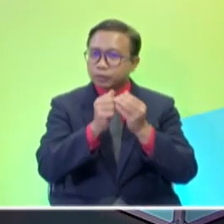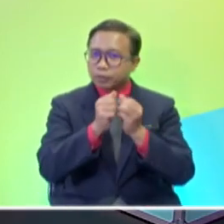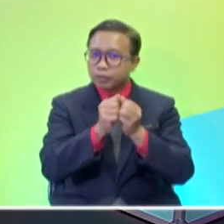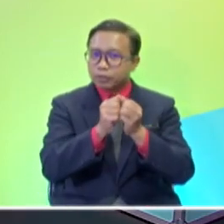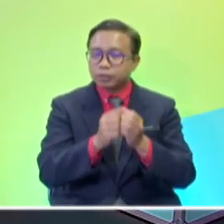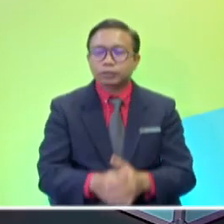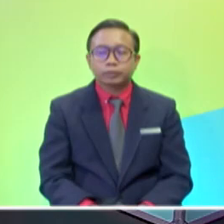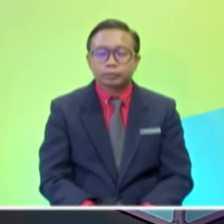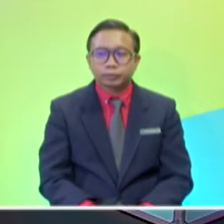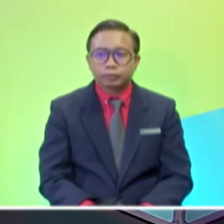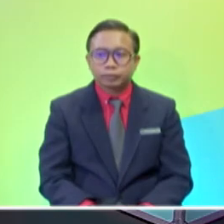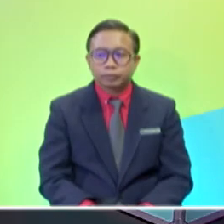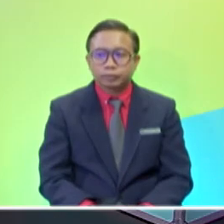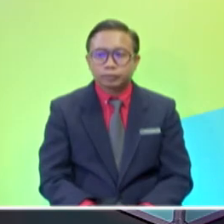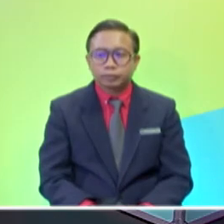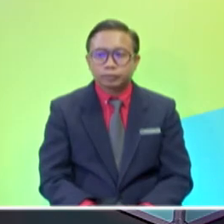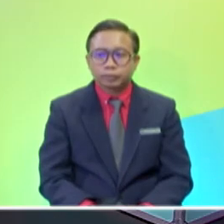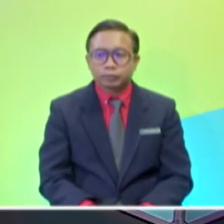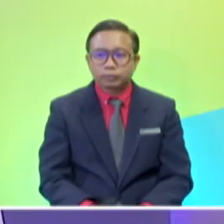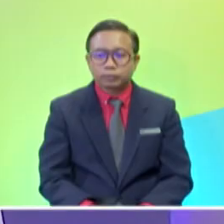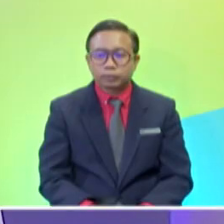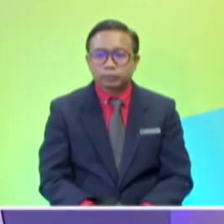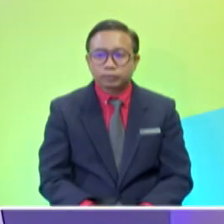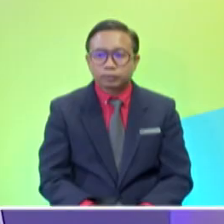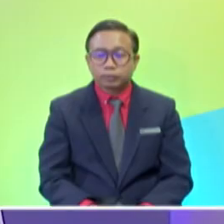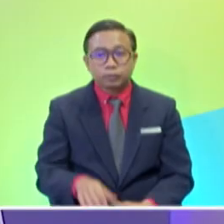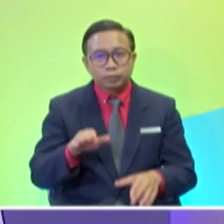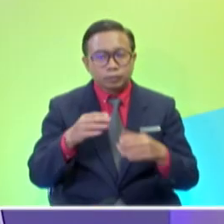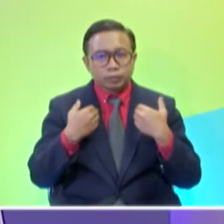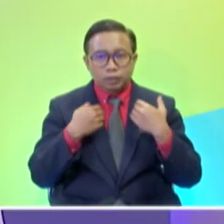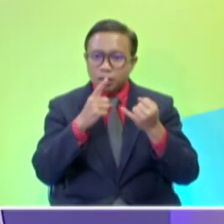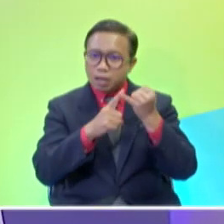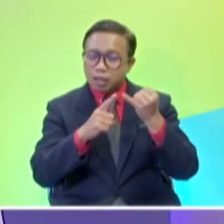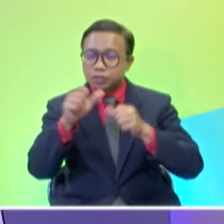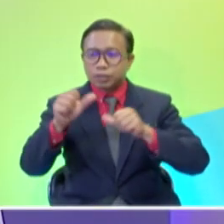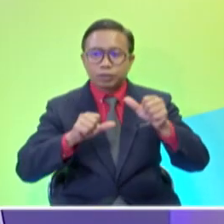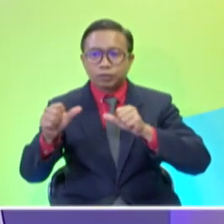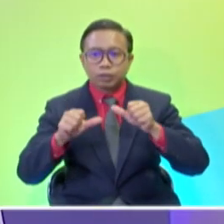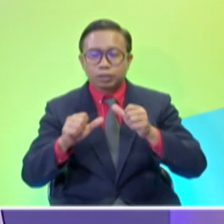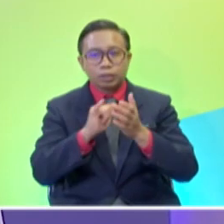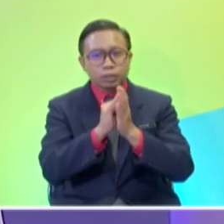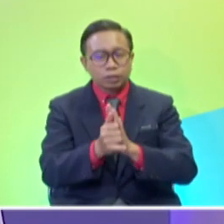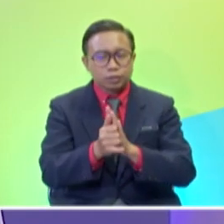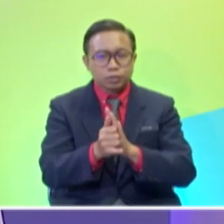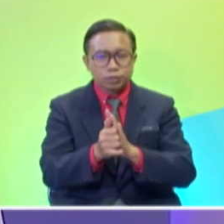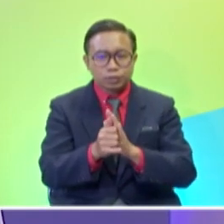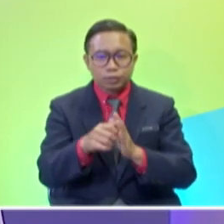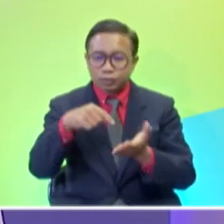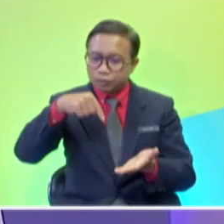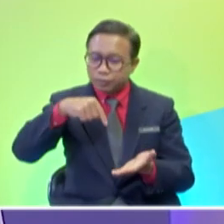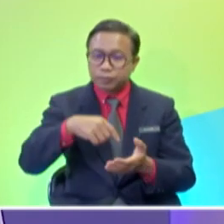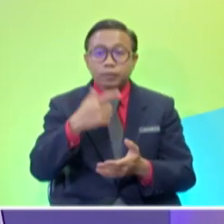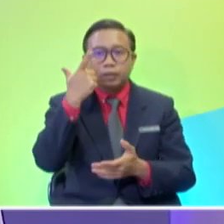Congratulations. Okay. Okay, All moving right. along now to our last activity for this segment. Let's look